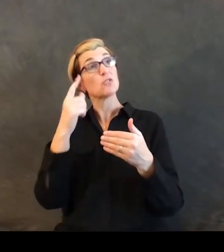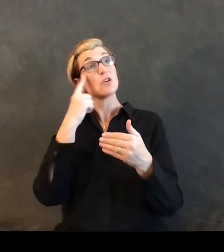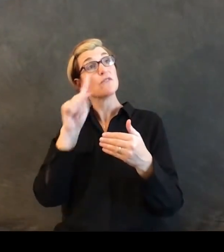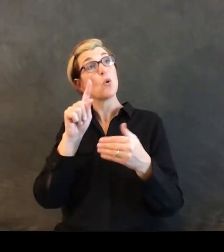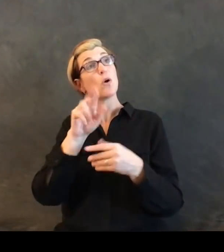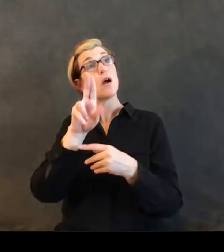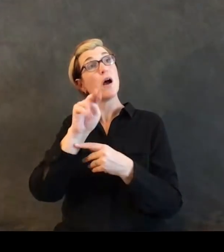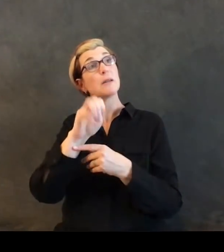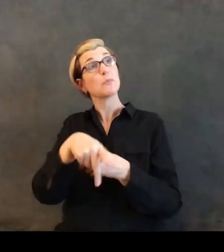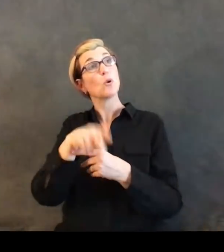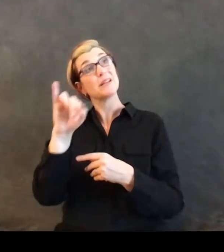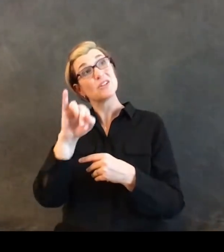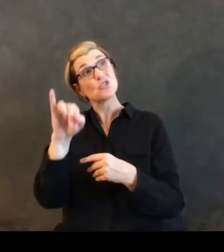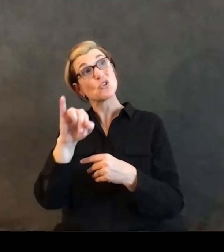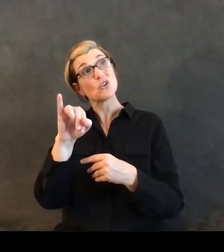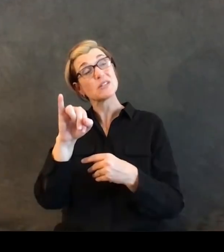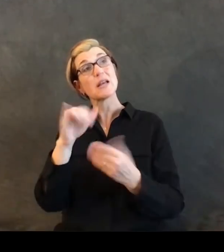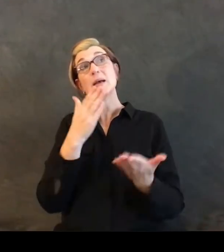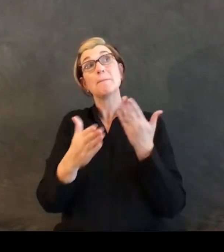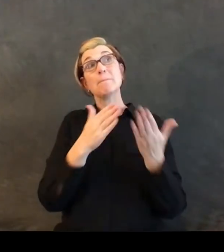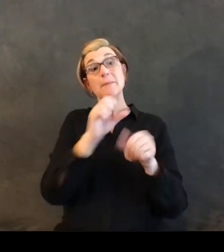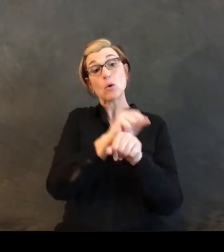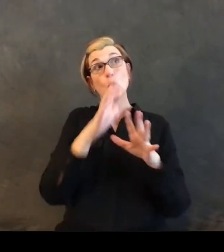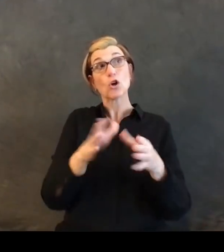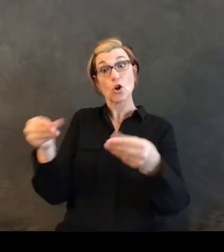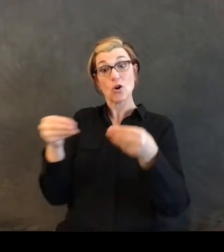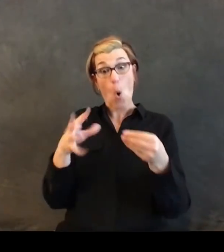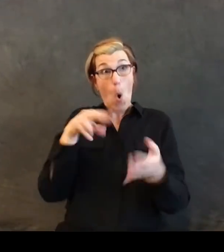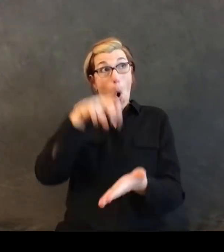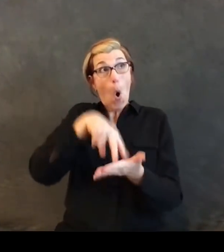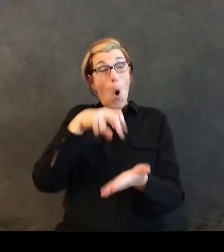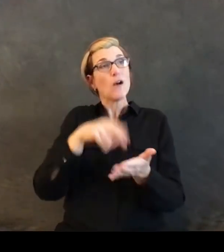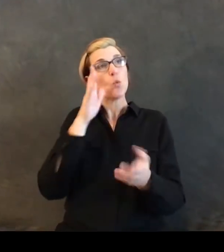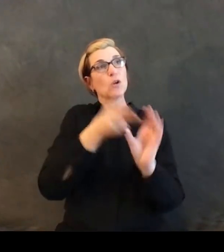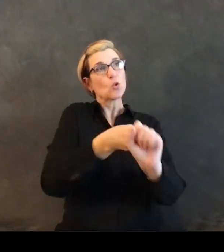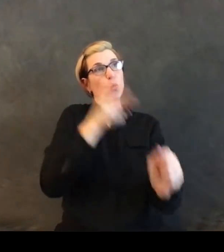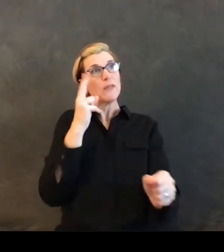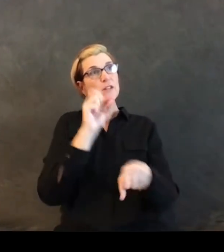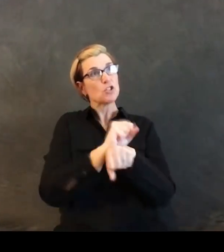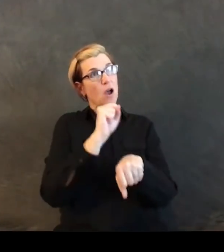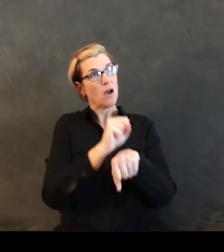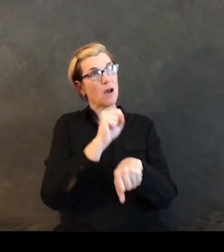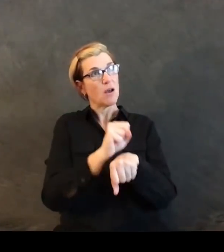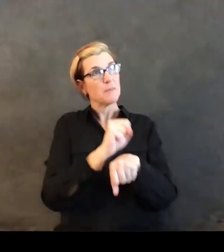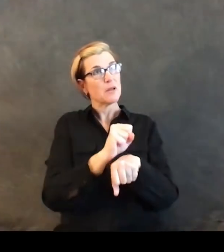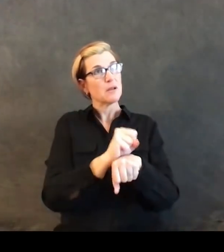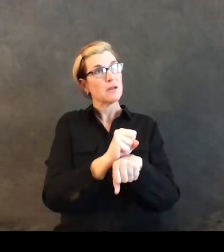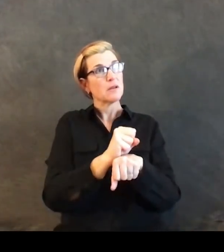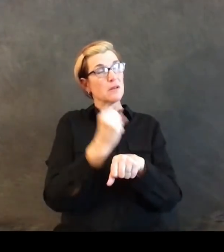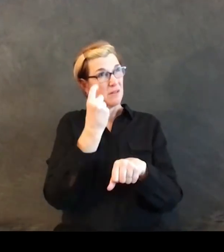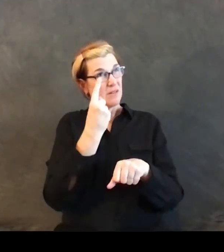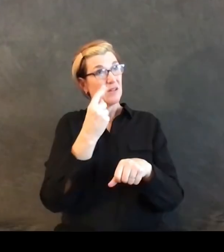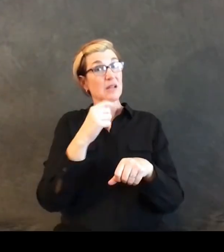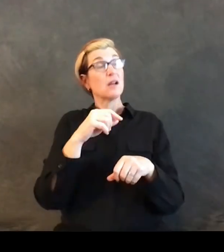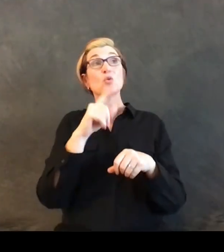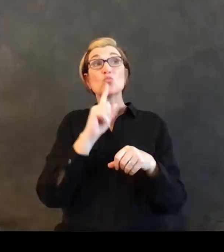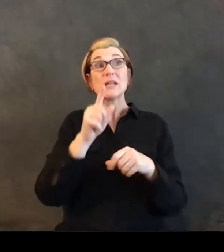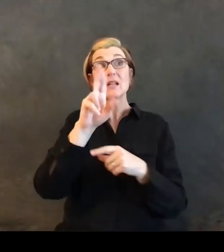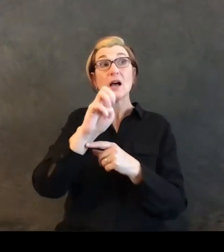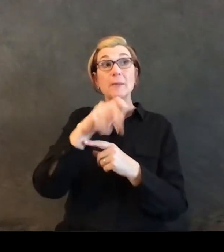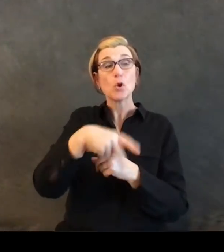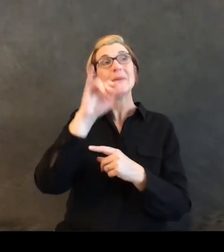may encourage workers to leave their jobs, even though you can only collect unemployment if you're fired. I'm curious what you think of that concern. Well,